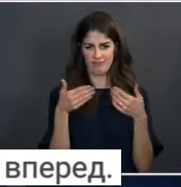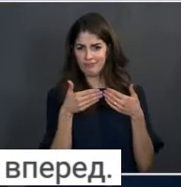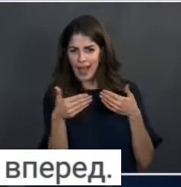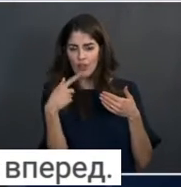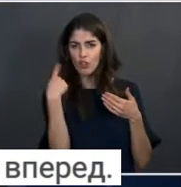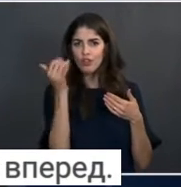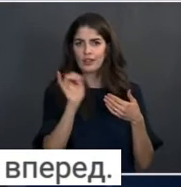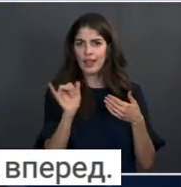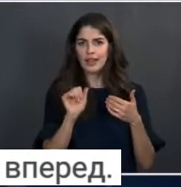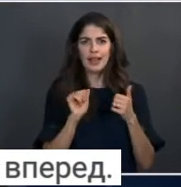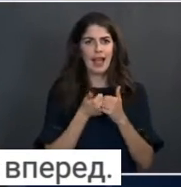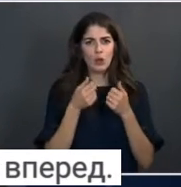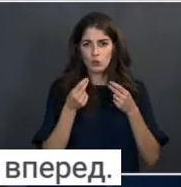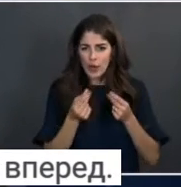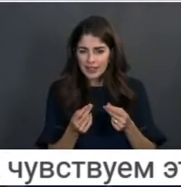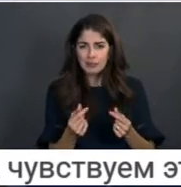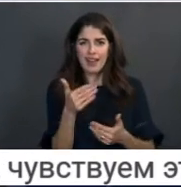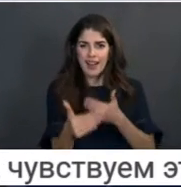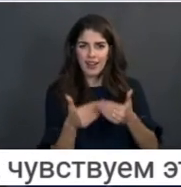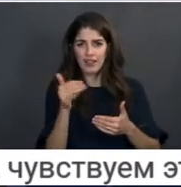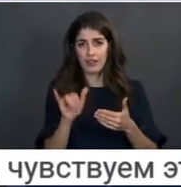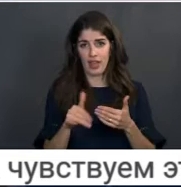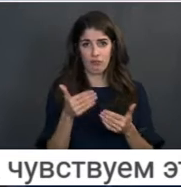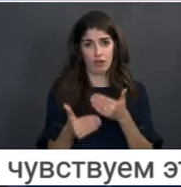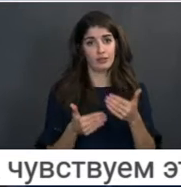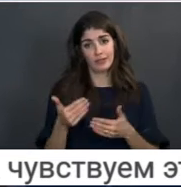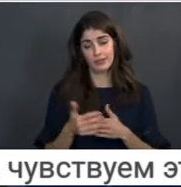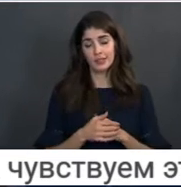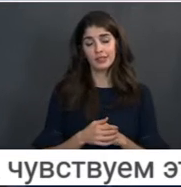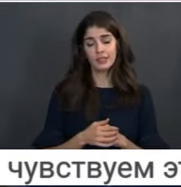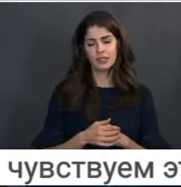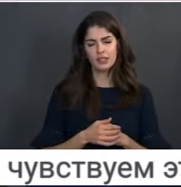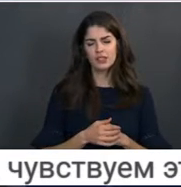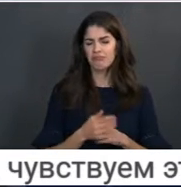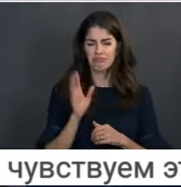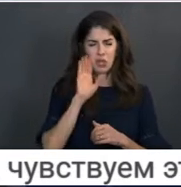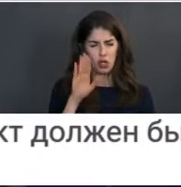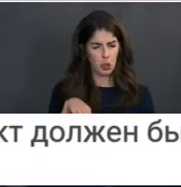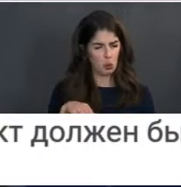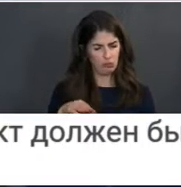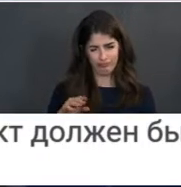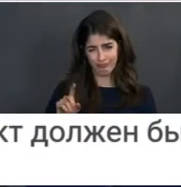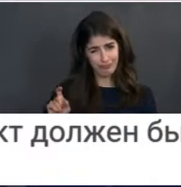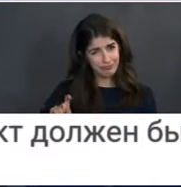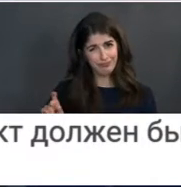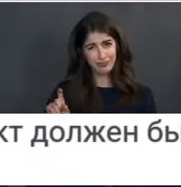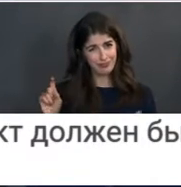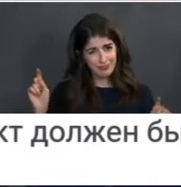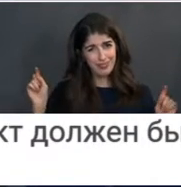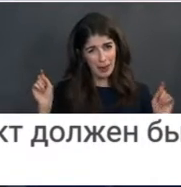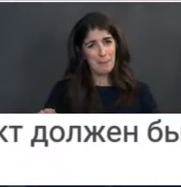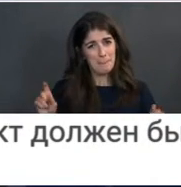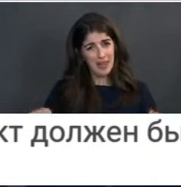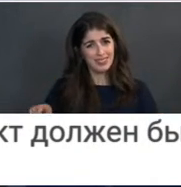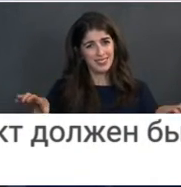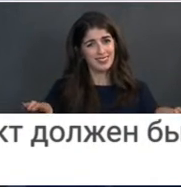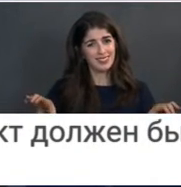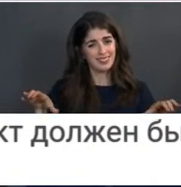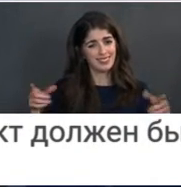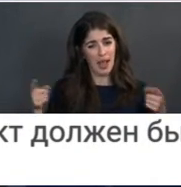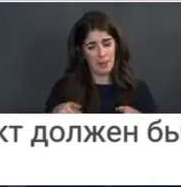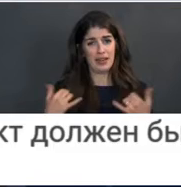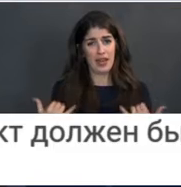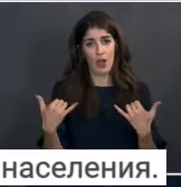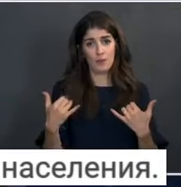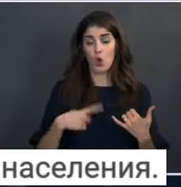how to expedite moving that forward. And there's an urgency, and we certainly feel that. But our view is that this bill should